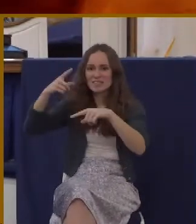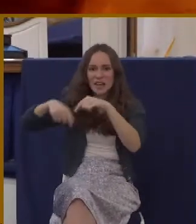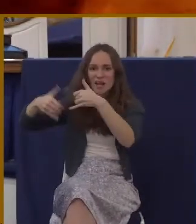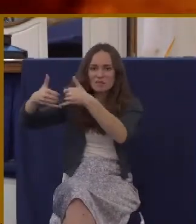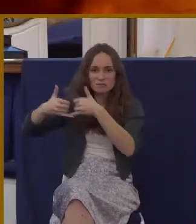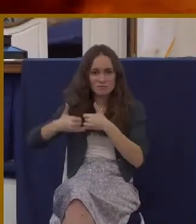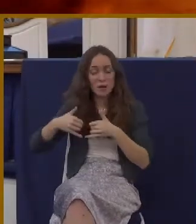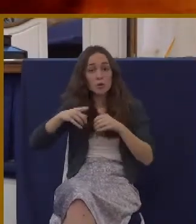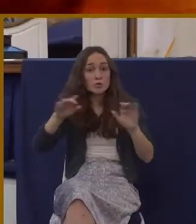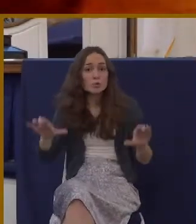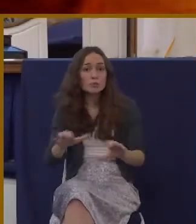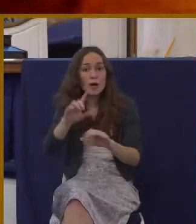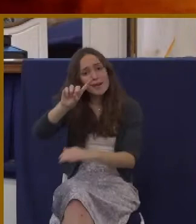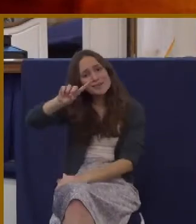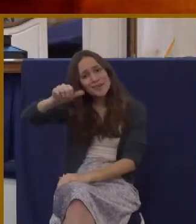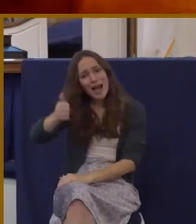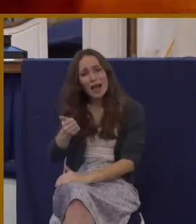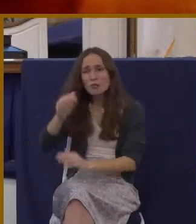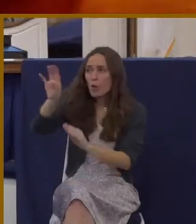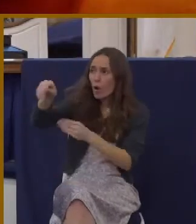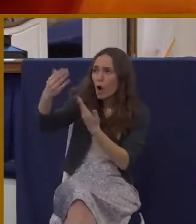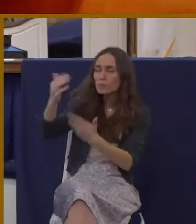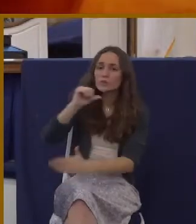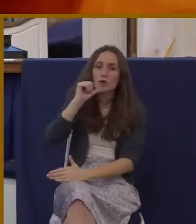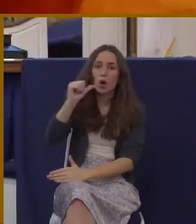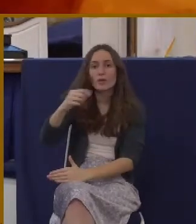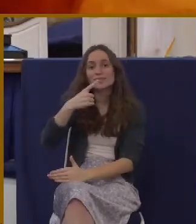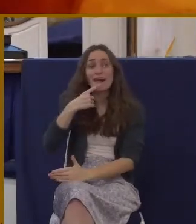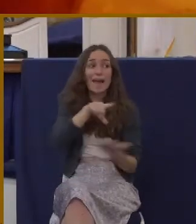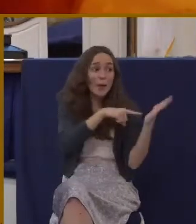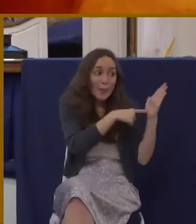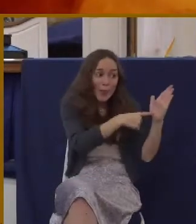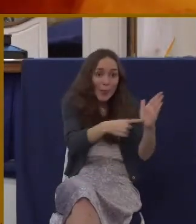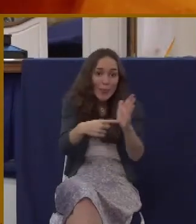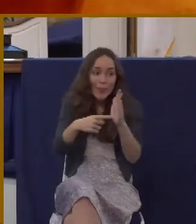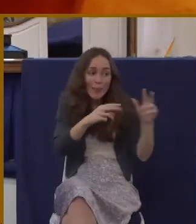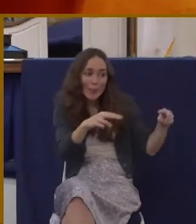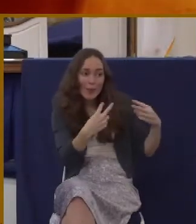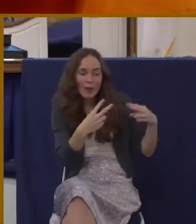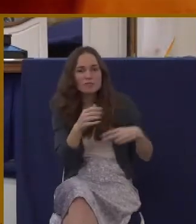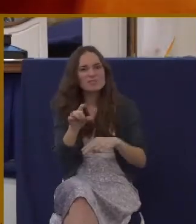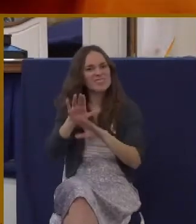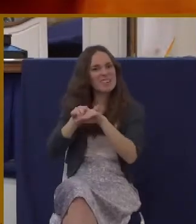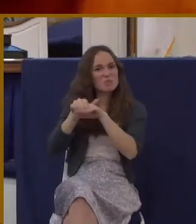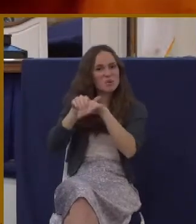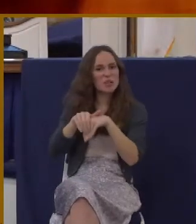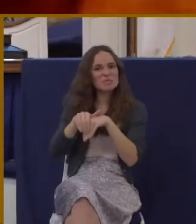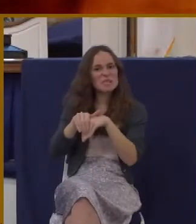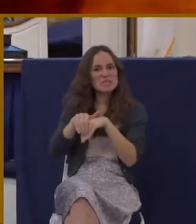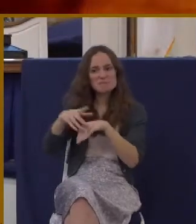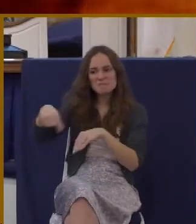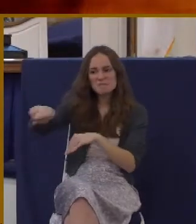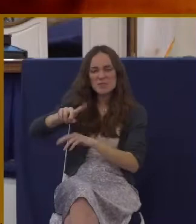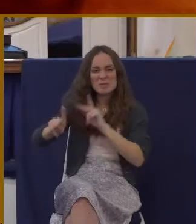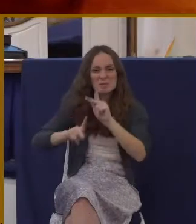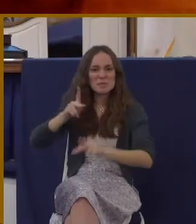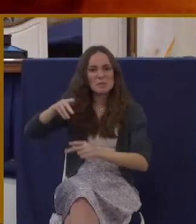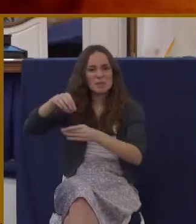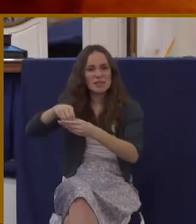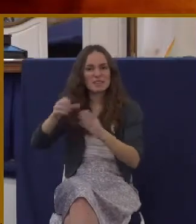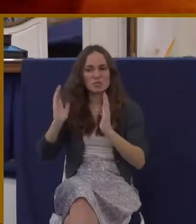doest thine alms, do not sound a trumpet before thee as the hypocrites do in the synagogues and in the streets, that they may have glory of